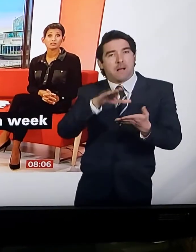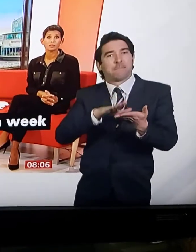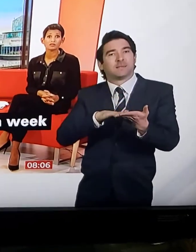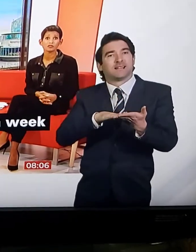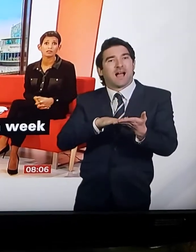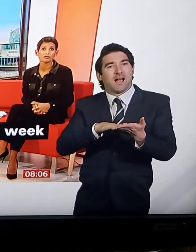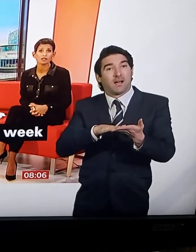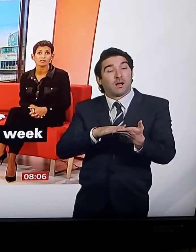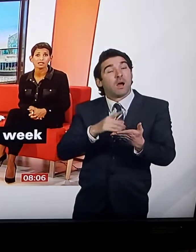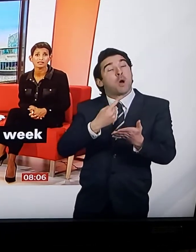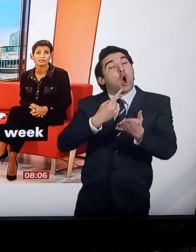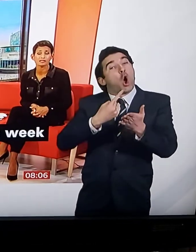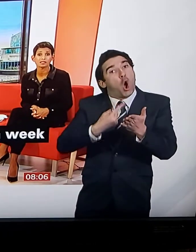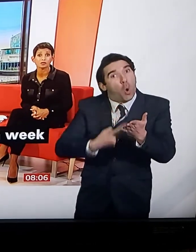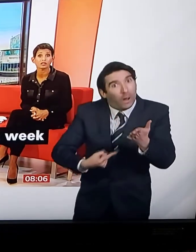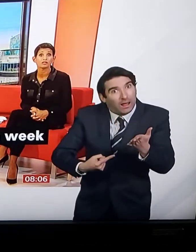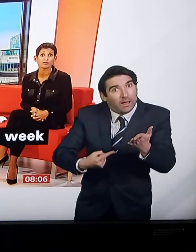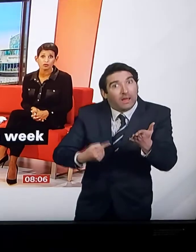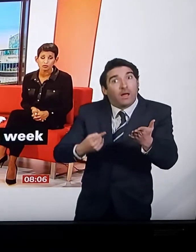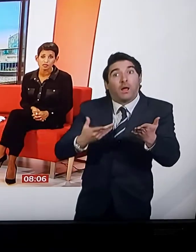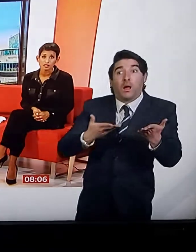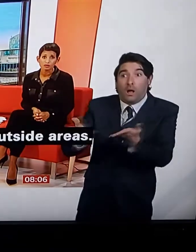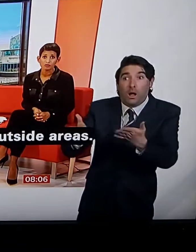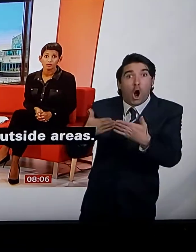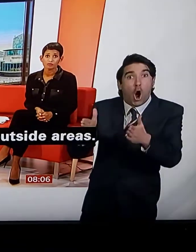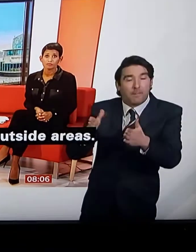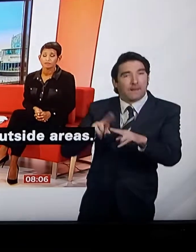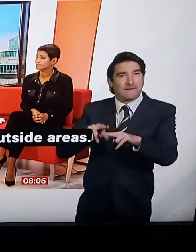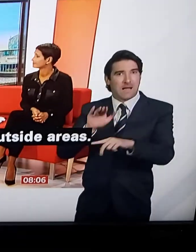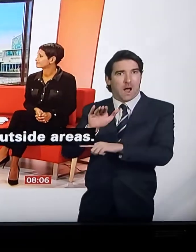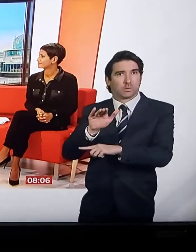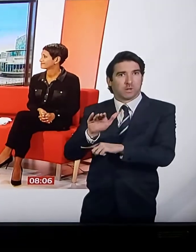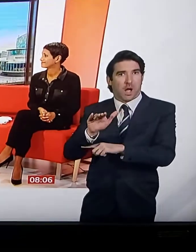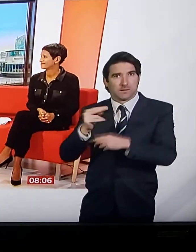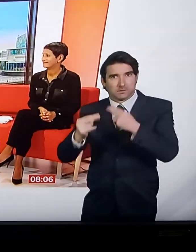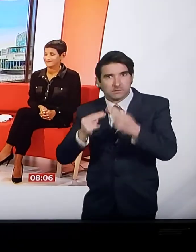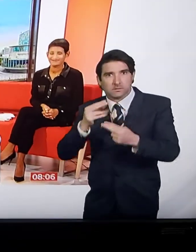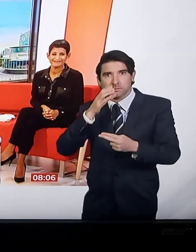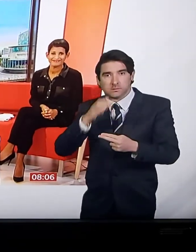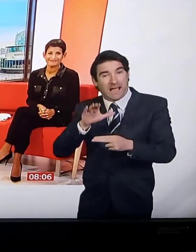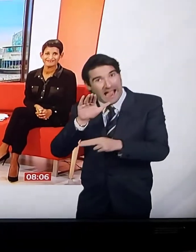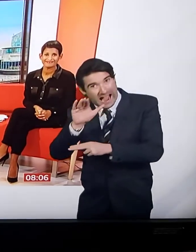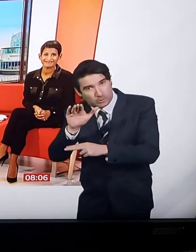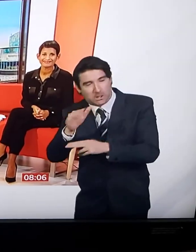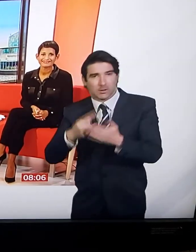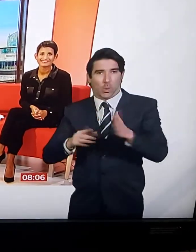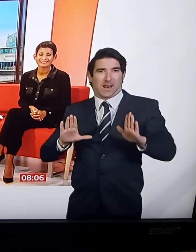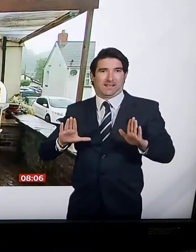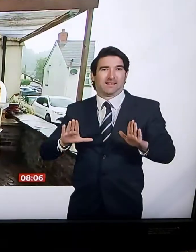So we'll 10 hours left out of the air, and we'll 4 hours left out